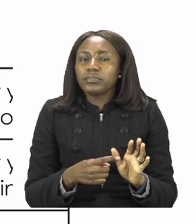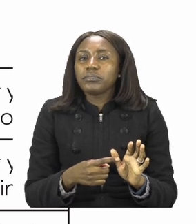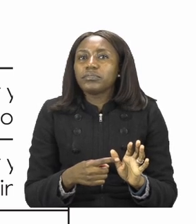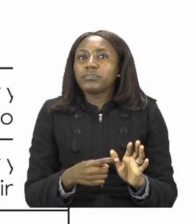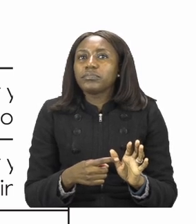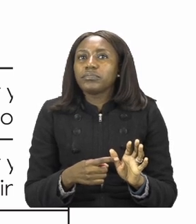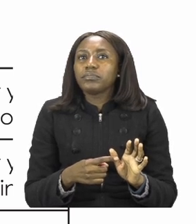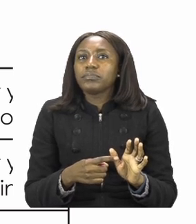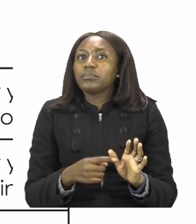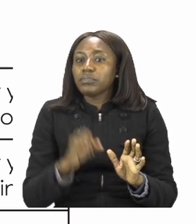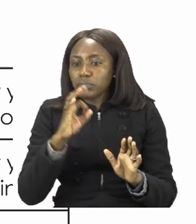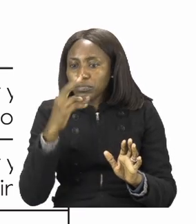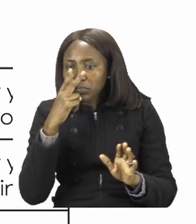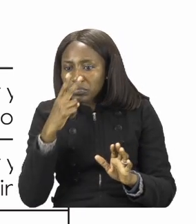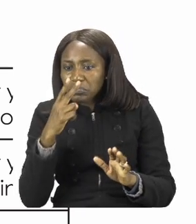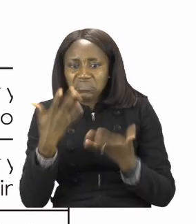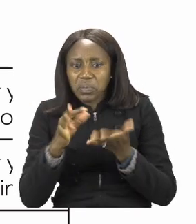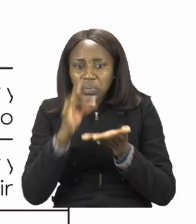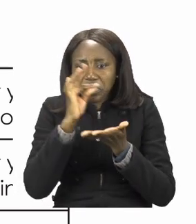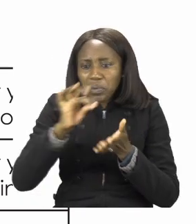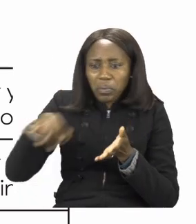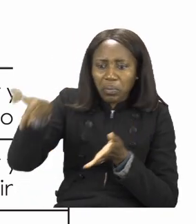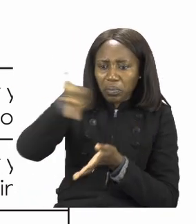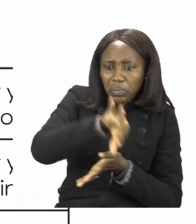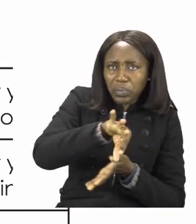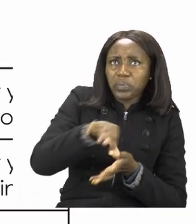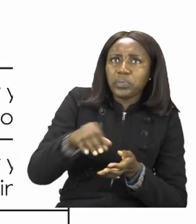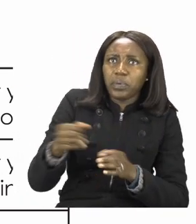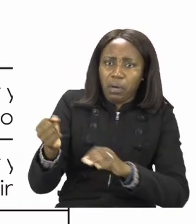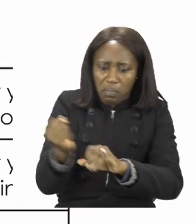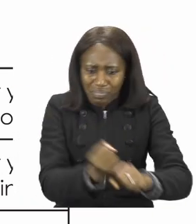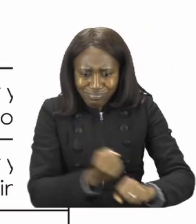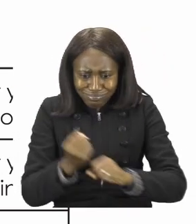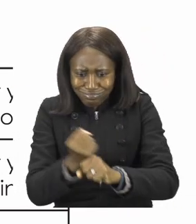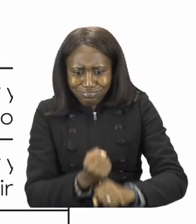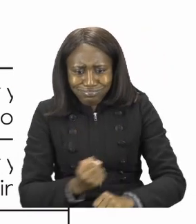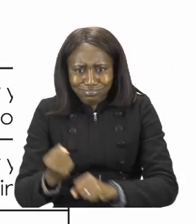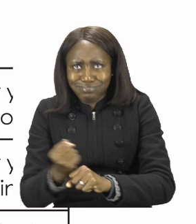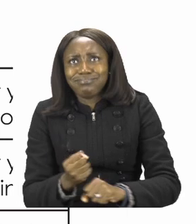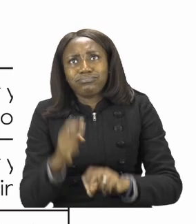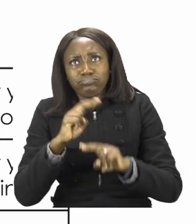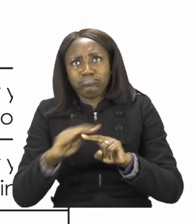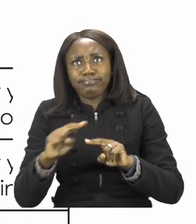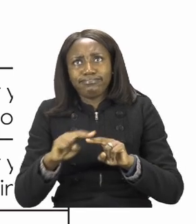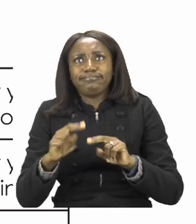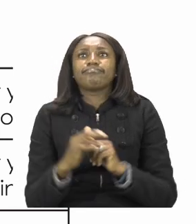anything spilled on the floor is wiped up immediately.